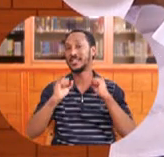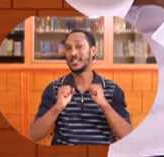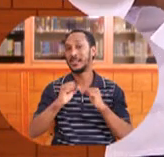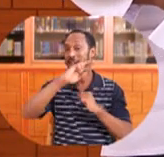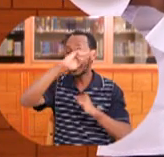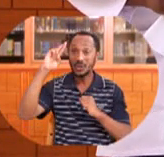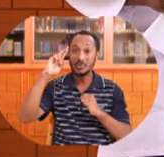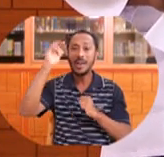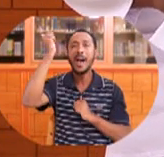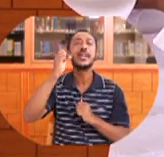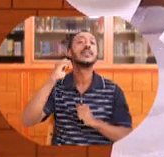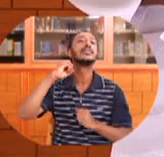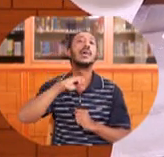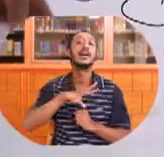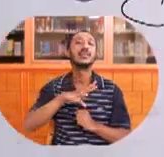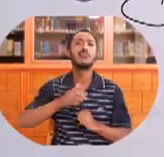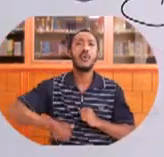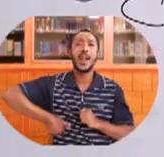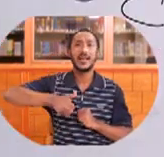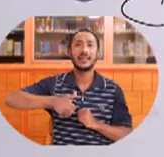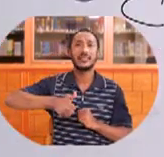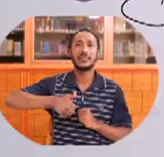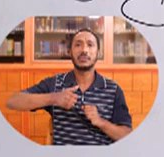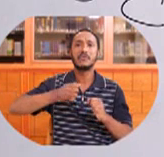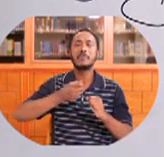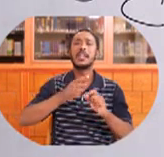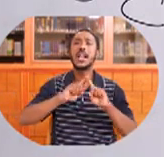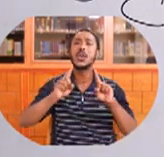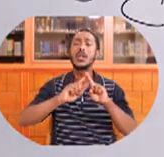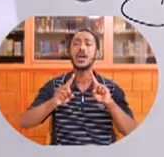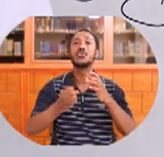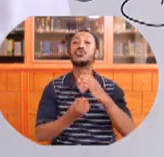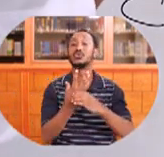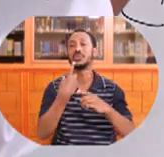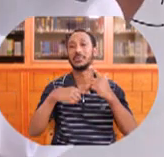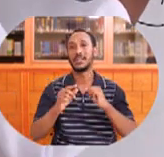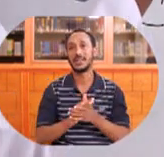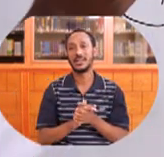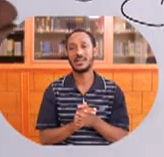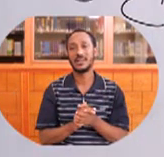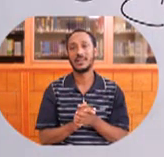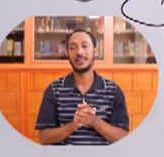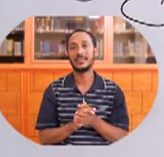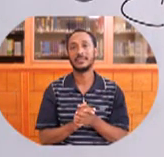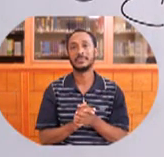because air pollutants originate from different sources. So,